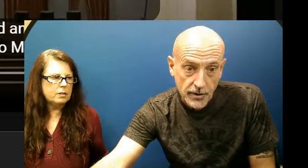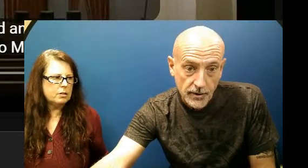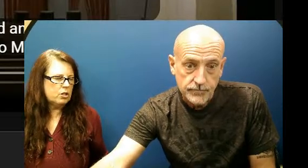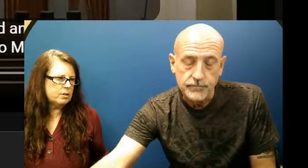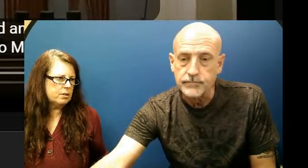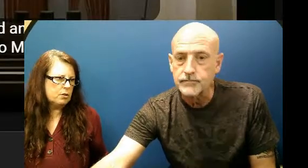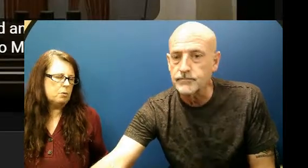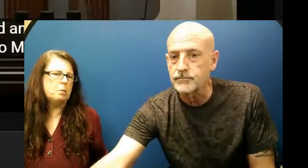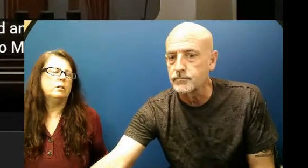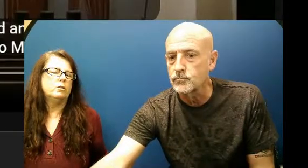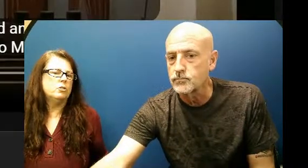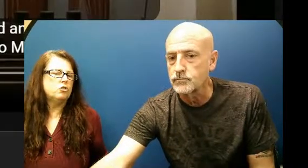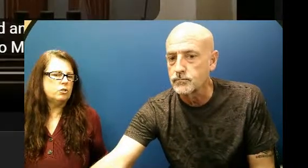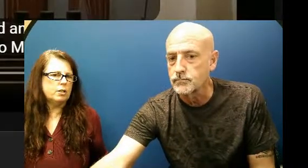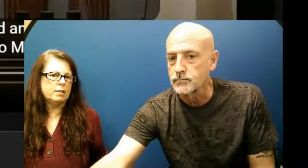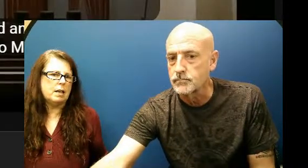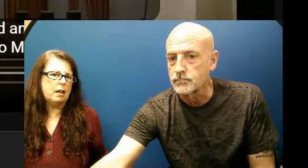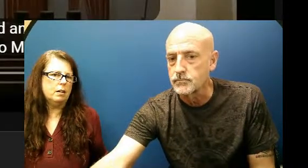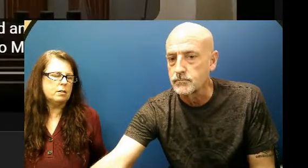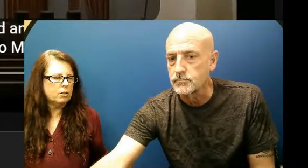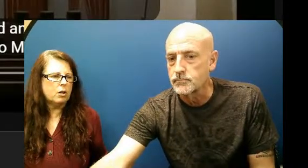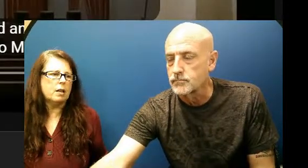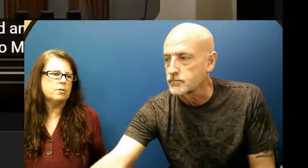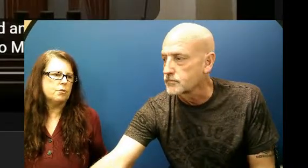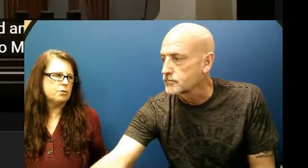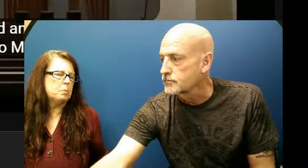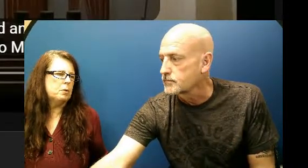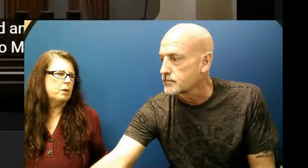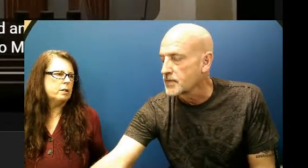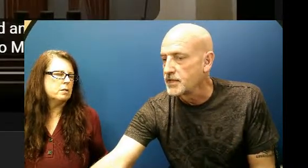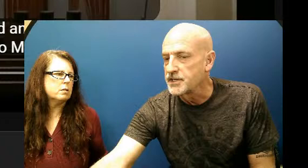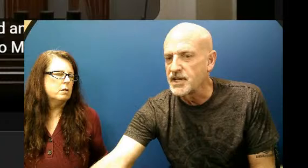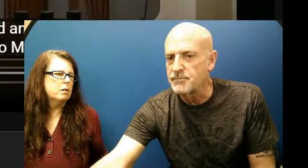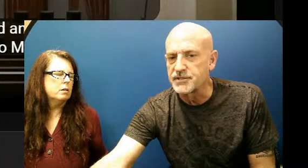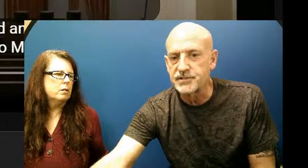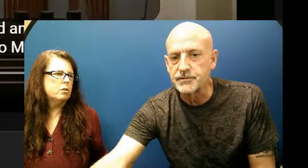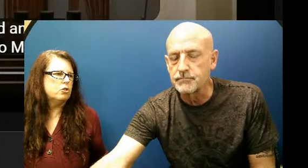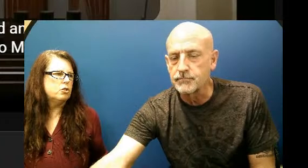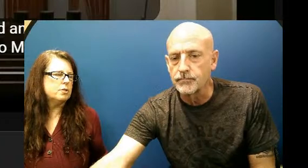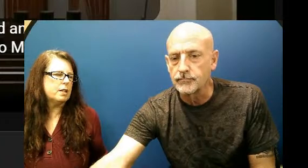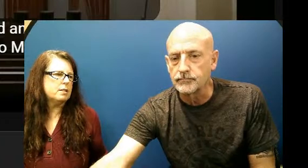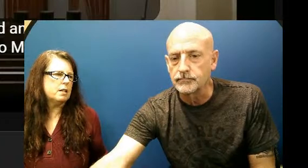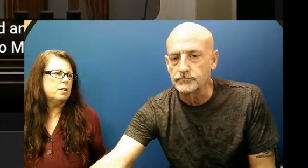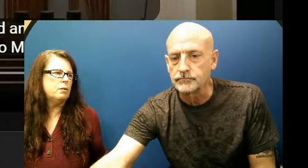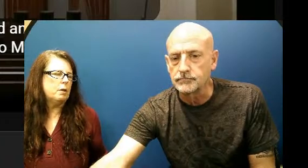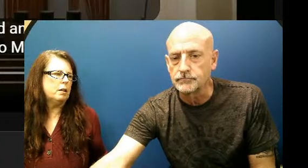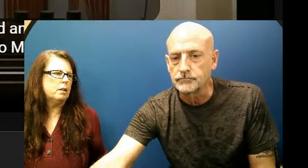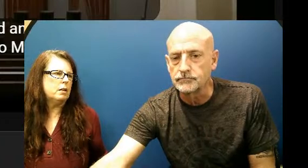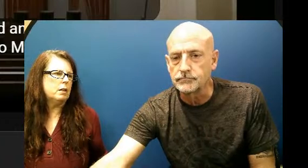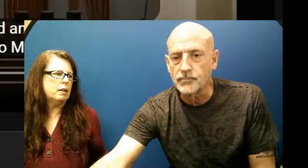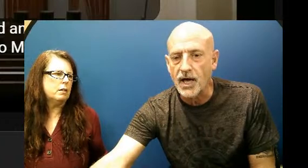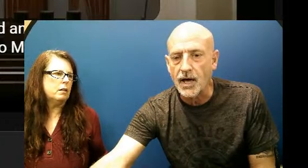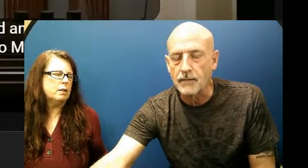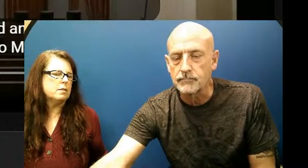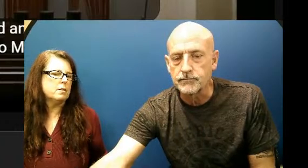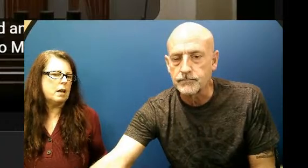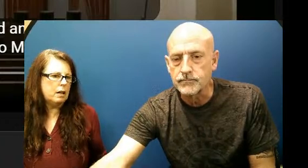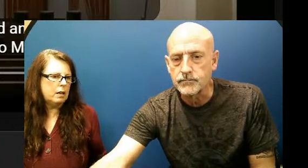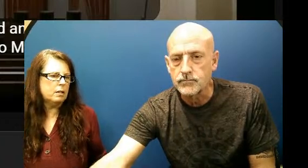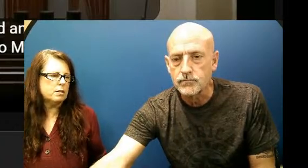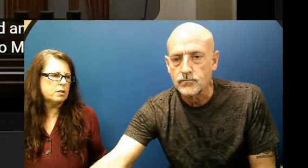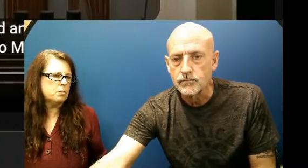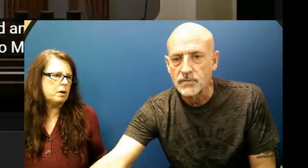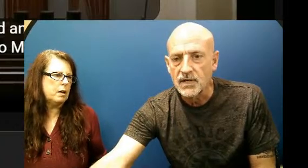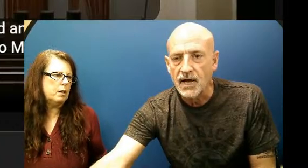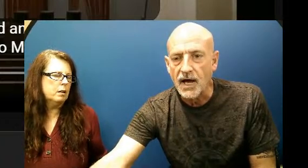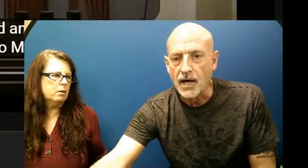wrong. Isn't Justice Sotomayor, didn't she just say TikTok has First Amendment rights? Yeah, but is she just like saying theoretically, like, let's say